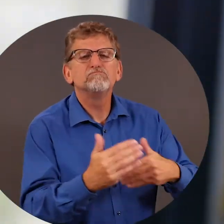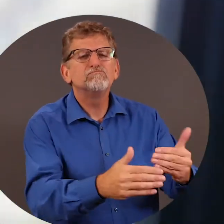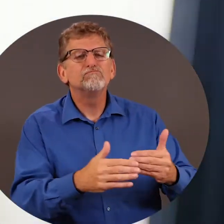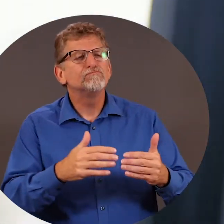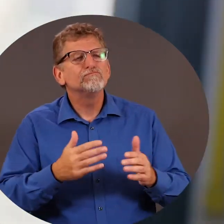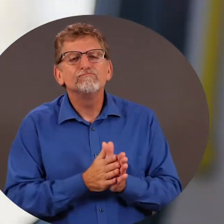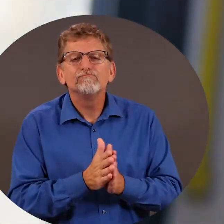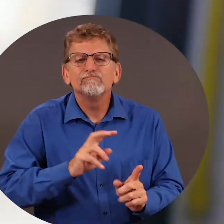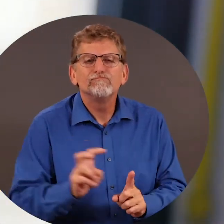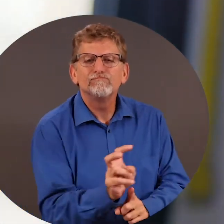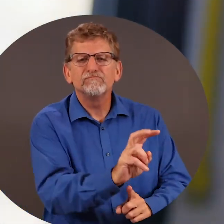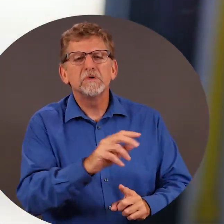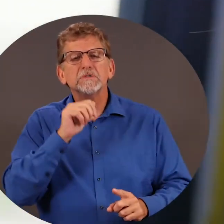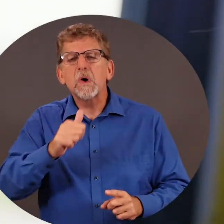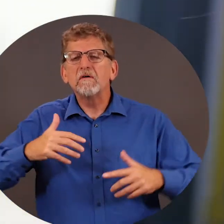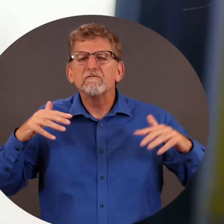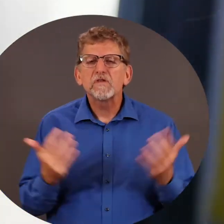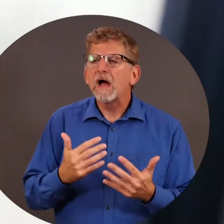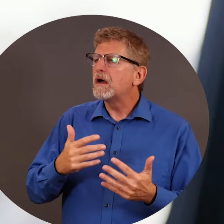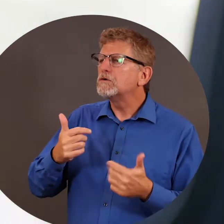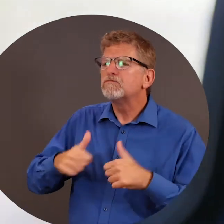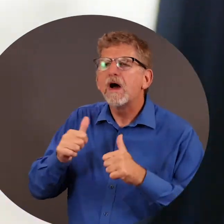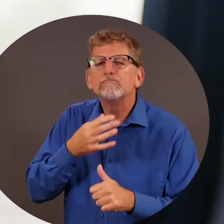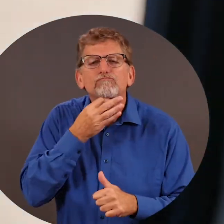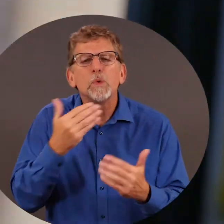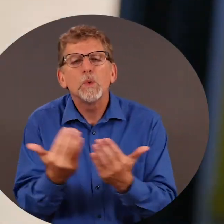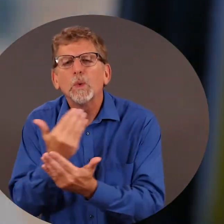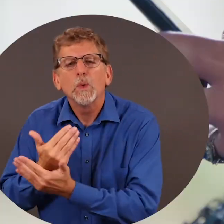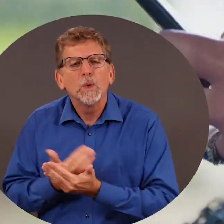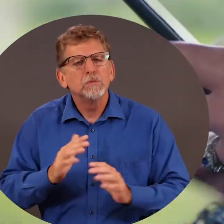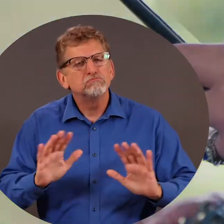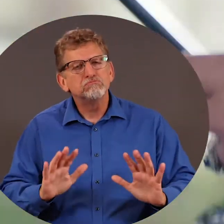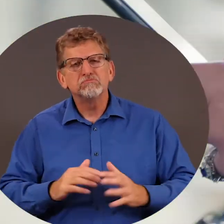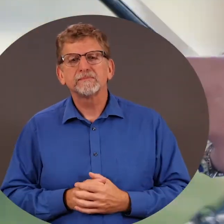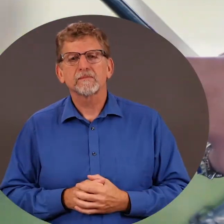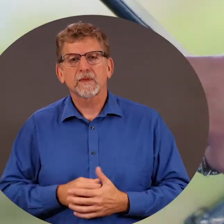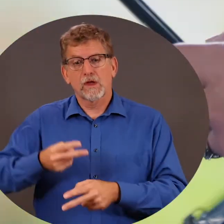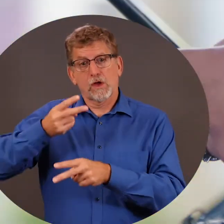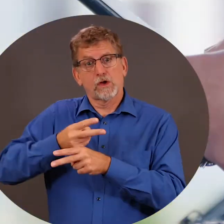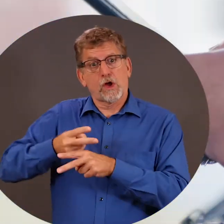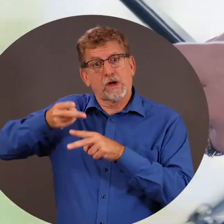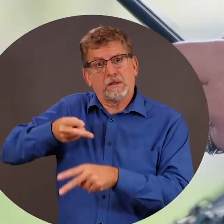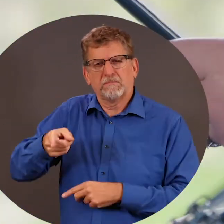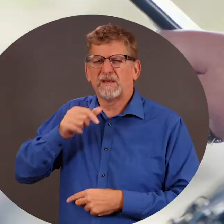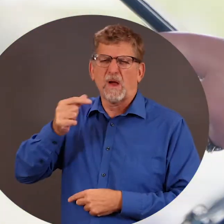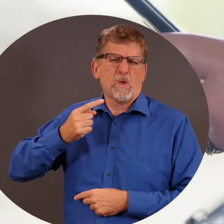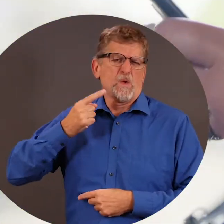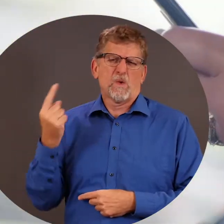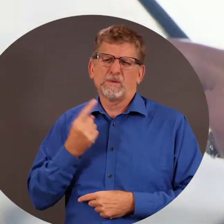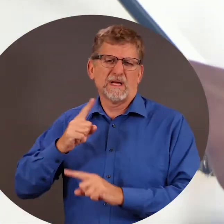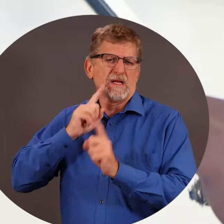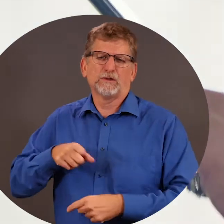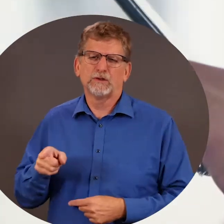Enjoy the present moment. Don't think about what happened in the past and you'll be stuck in it forever. You gotta move yourself out and